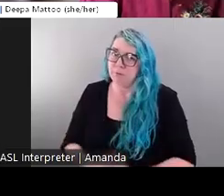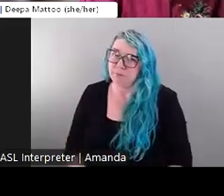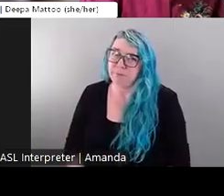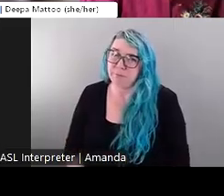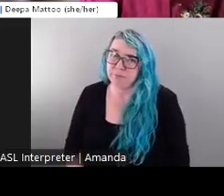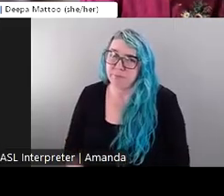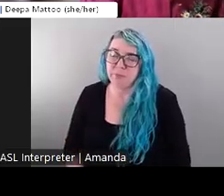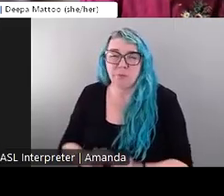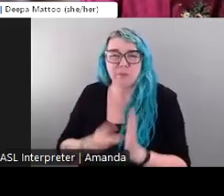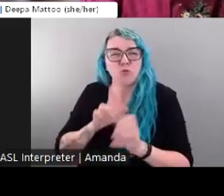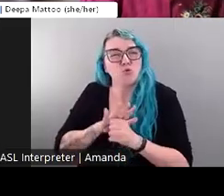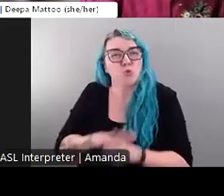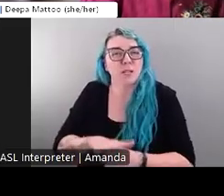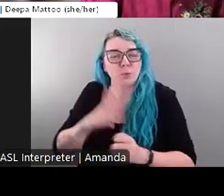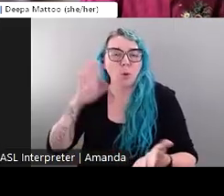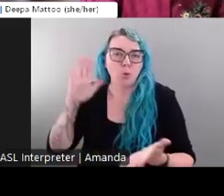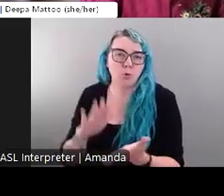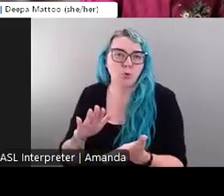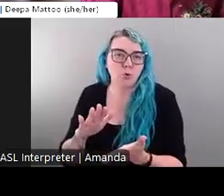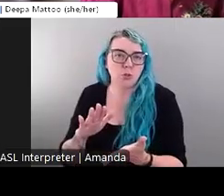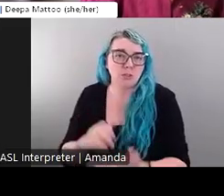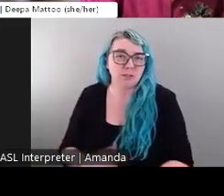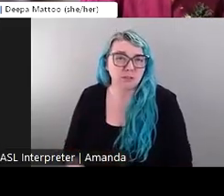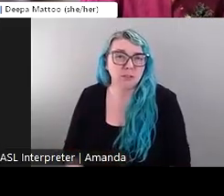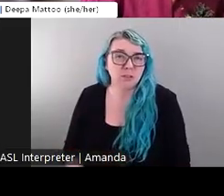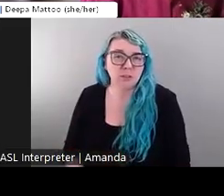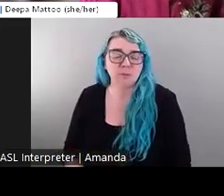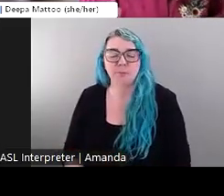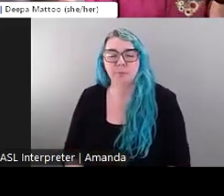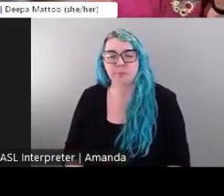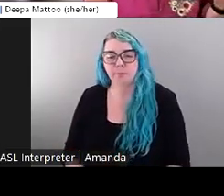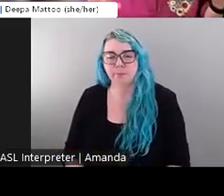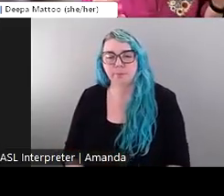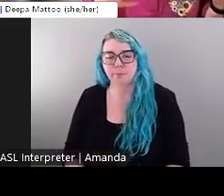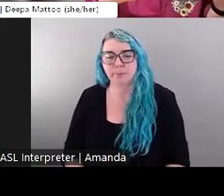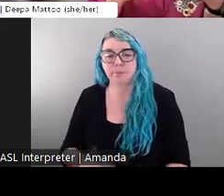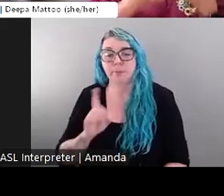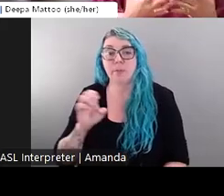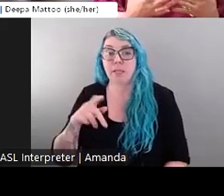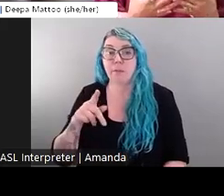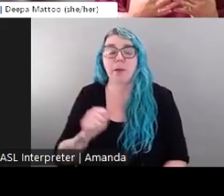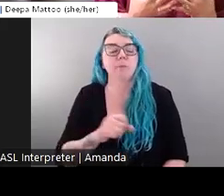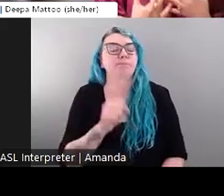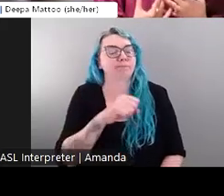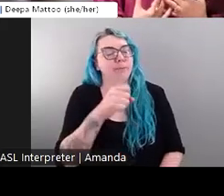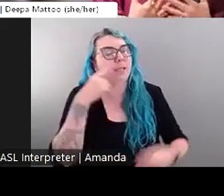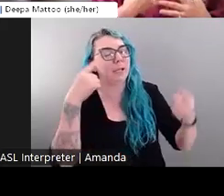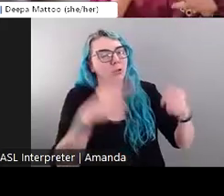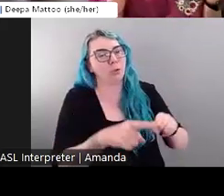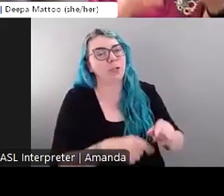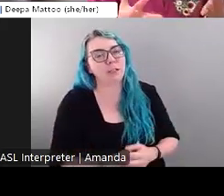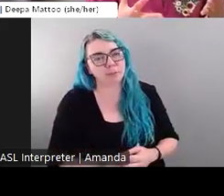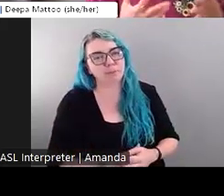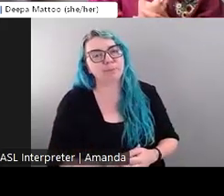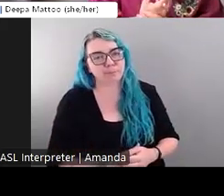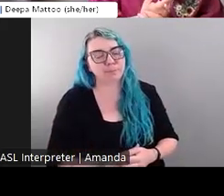I agree with you. And talking in this setting where I'm not a real worker at this point, and you're